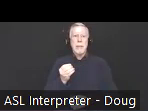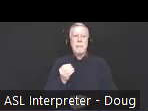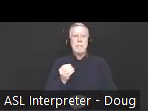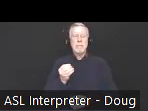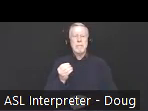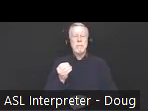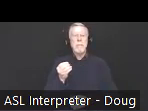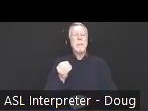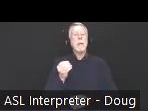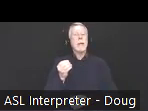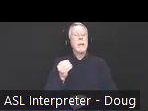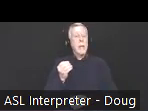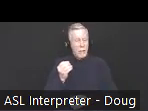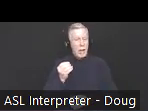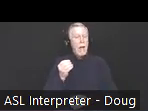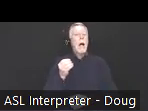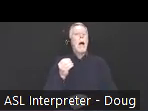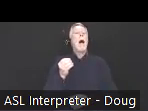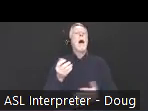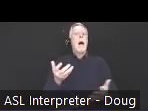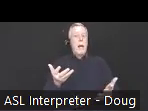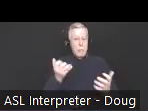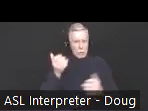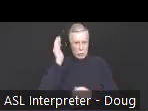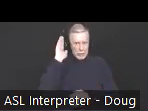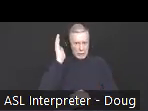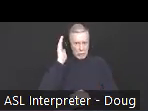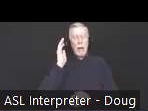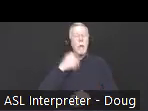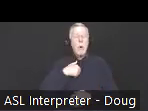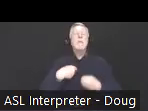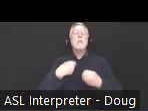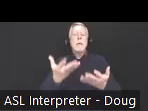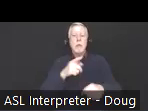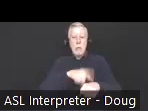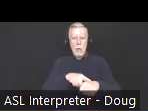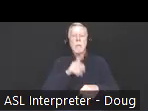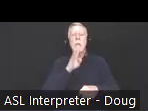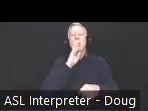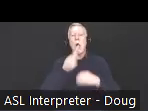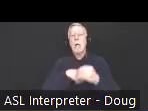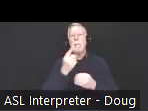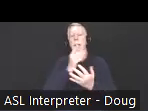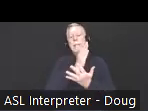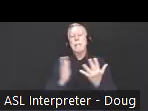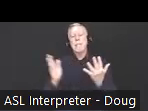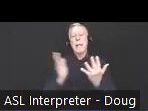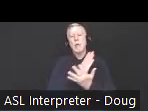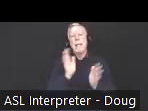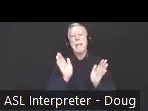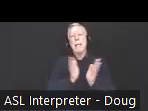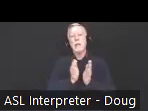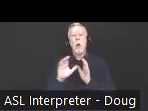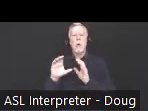then I want to spend some time giving you time to talk about the spectrum in small groups. But floor is open for questions.